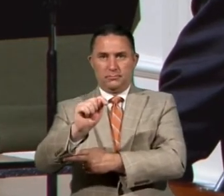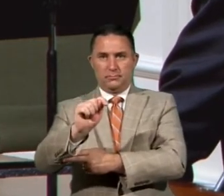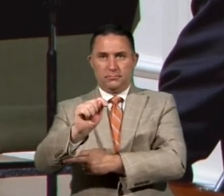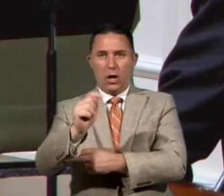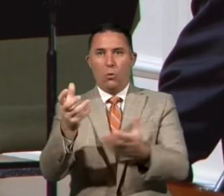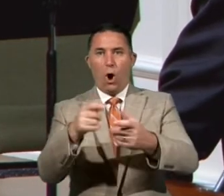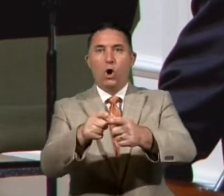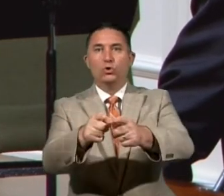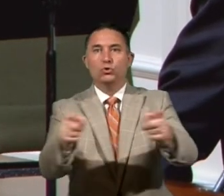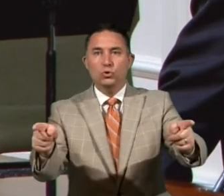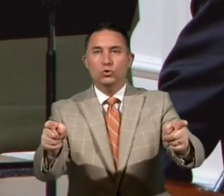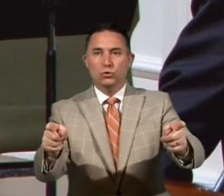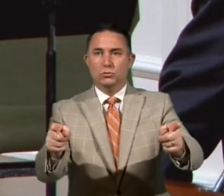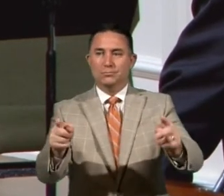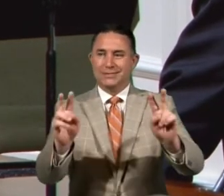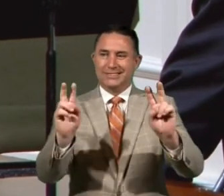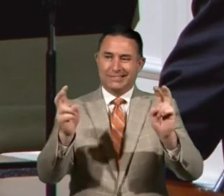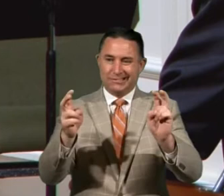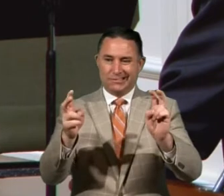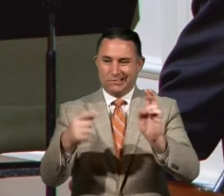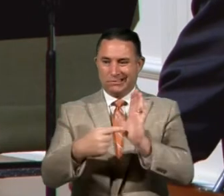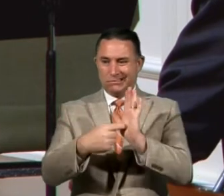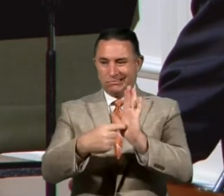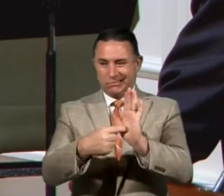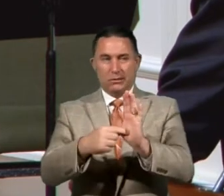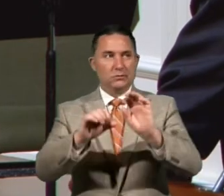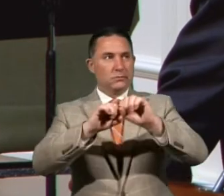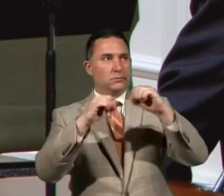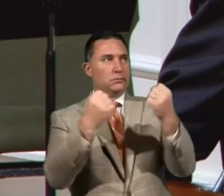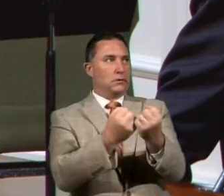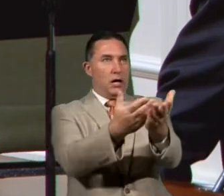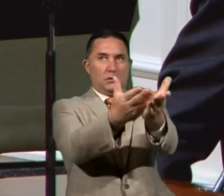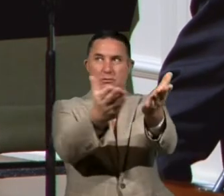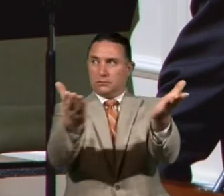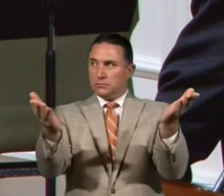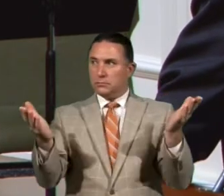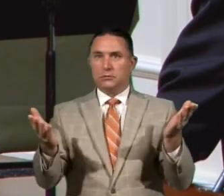I want you to be my marker here in this society.